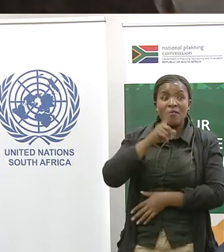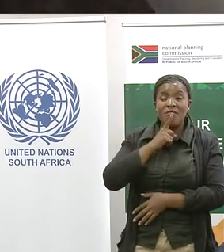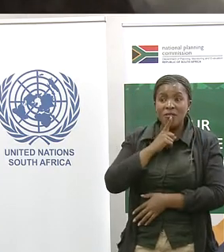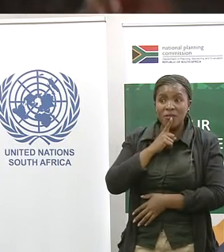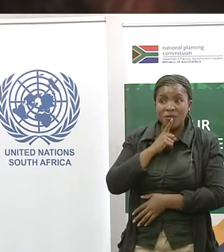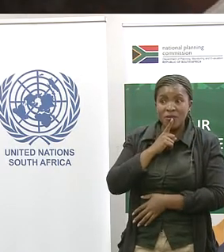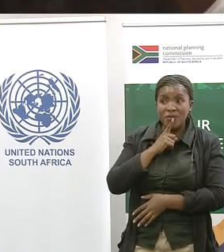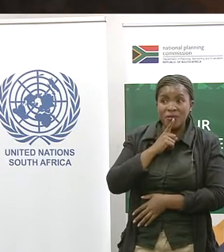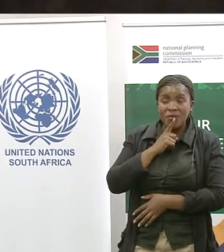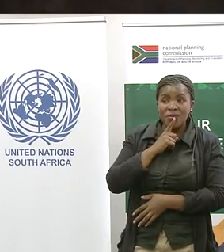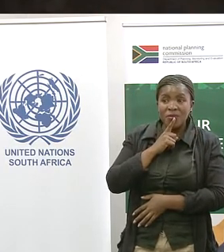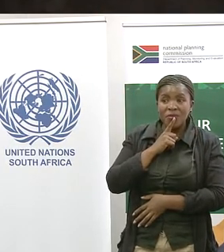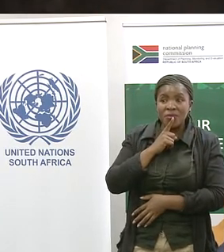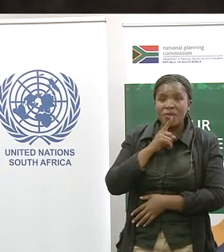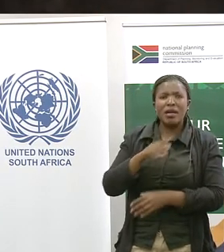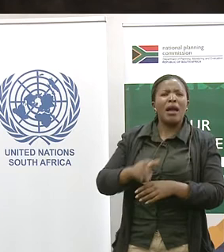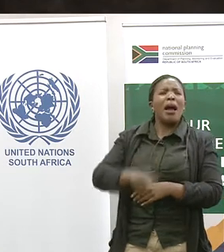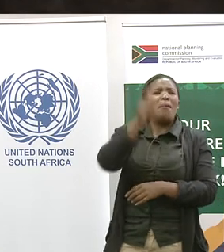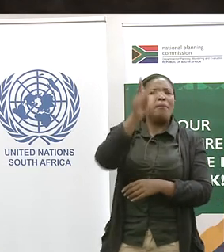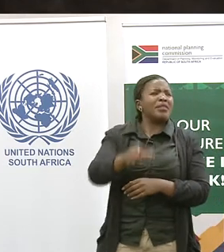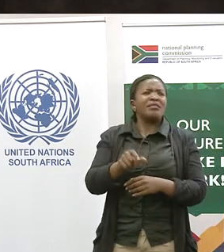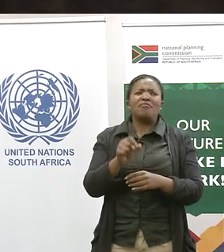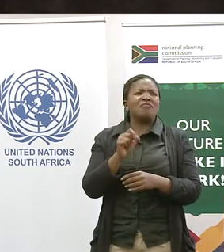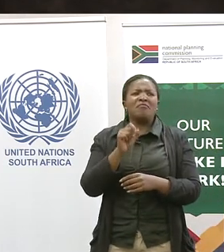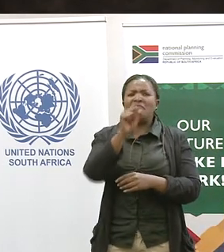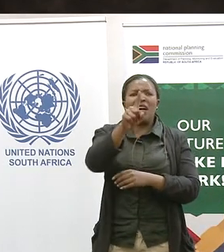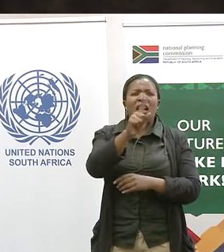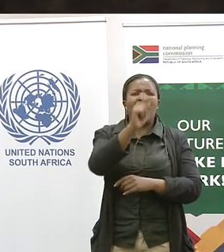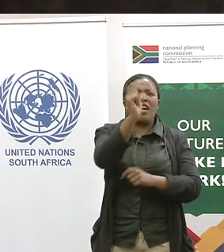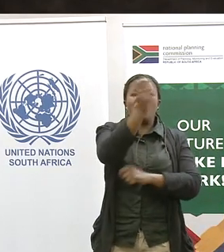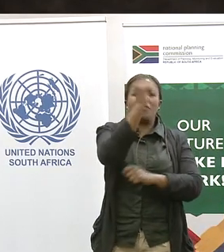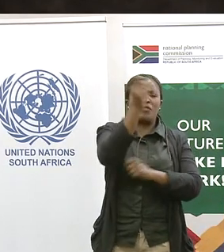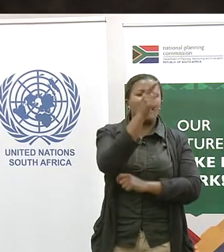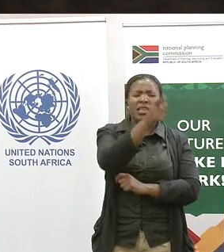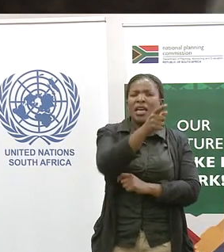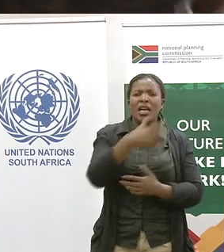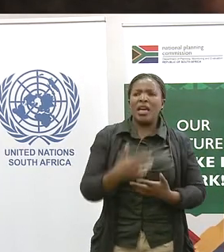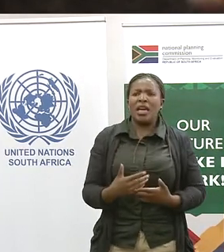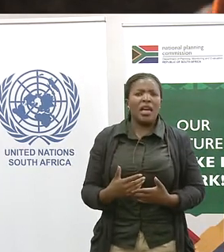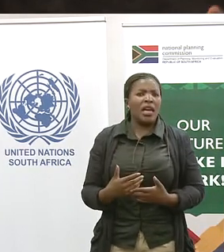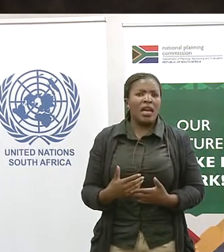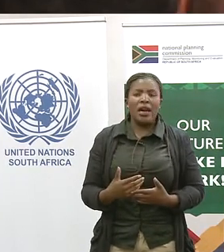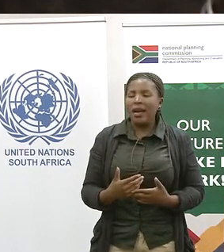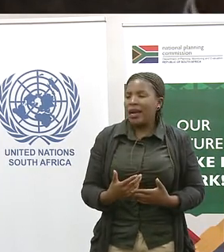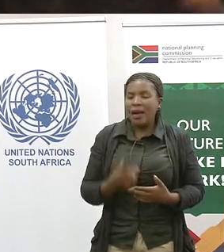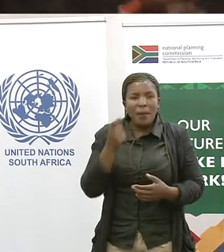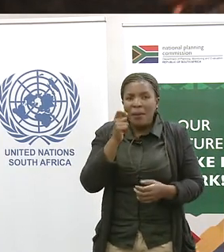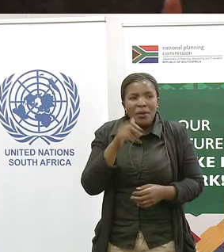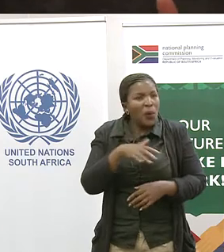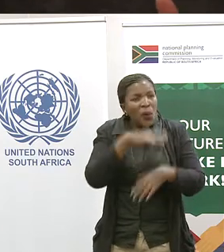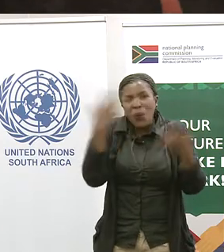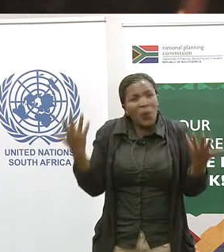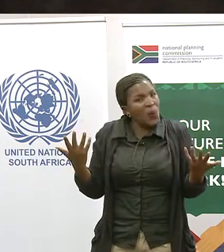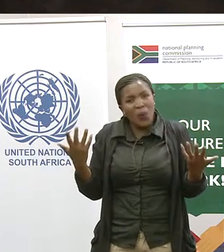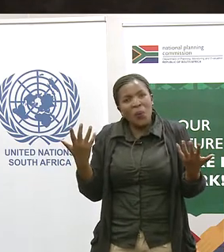someone in the village somewhere where I'm coming from, they can't afford, they can't even dream of buying that. That's a